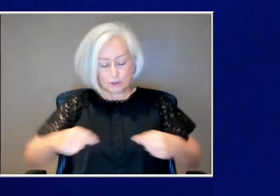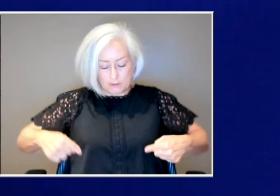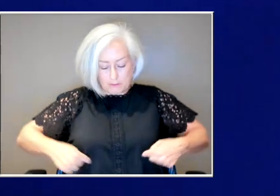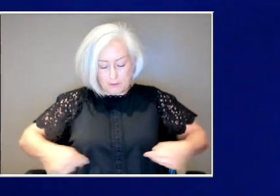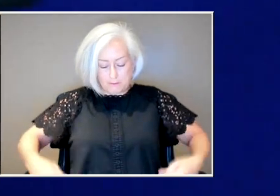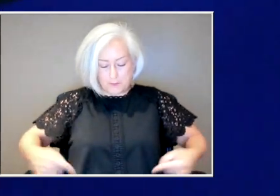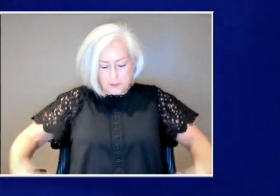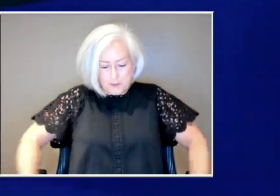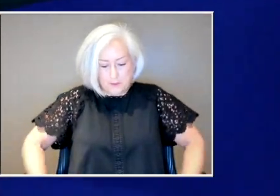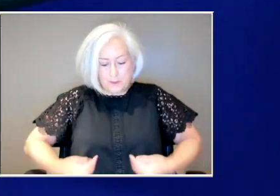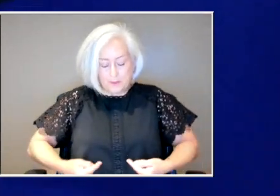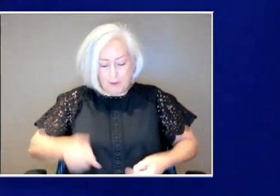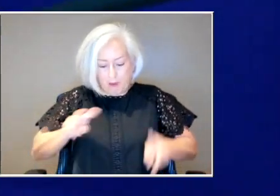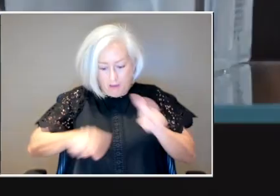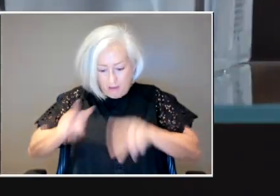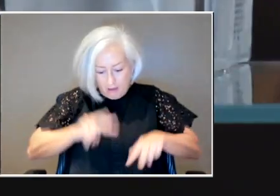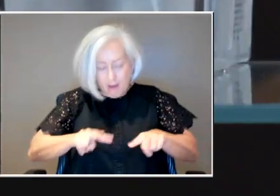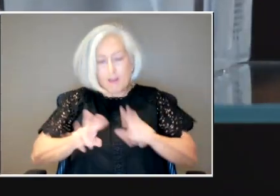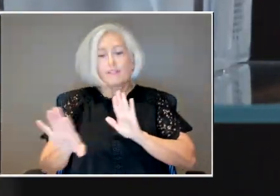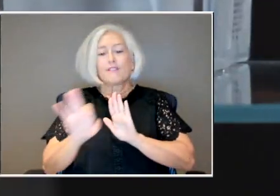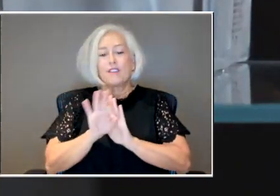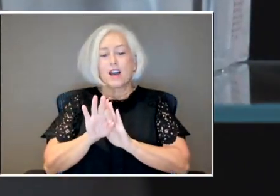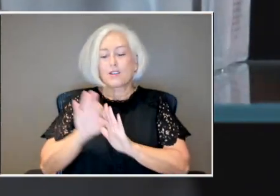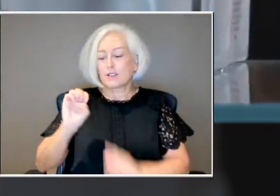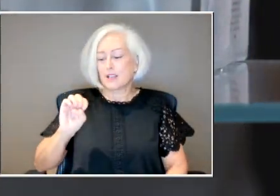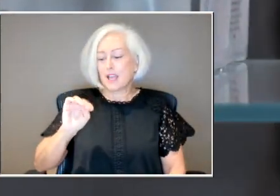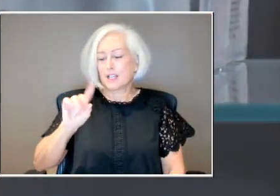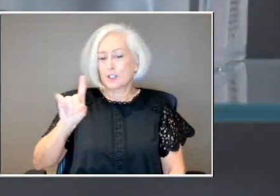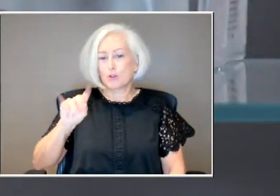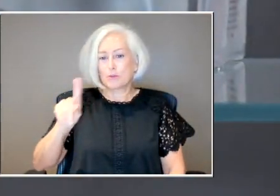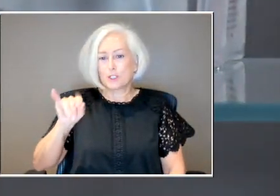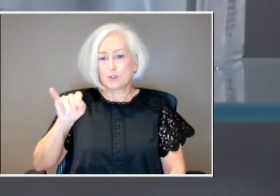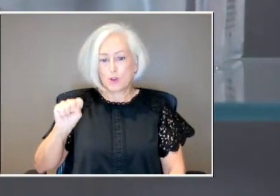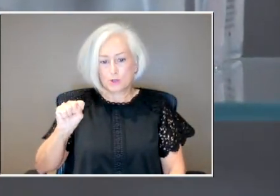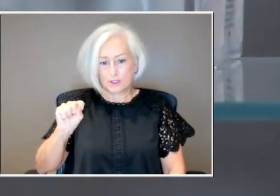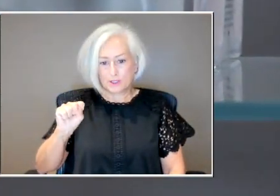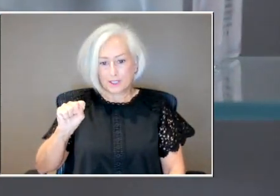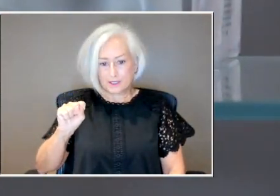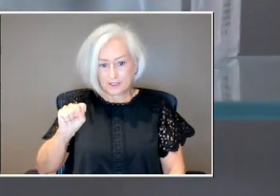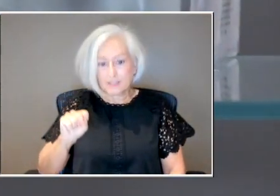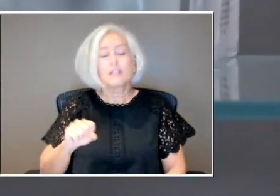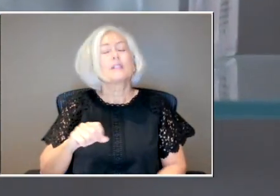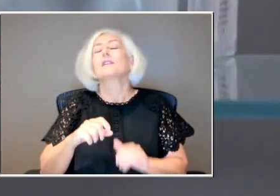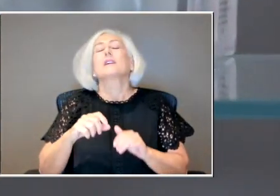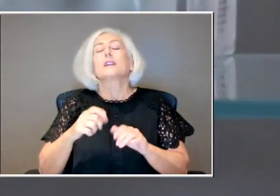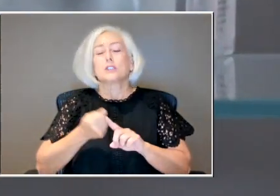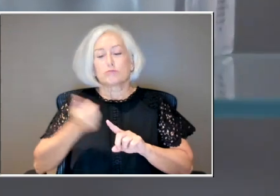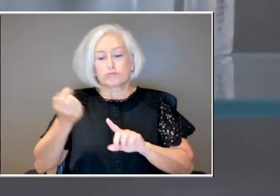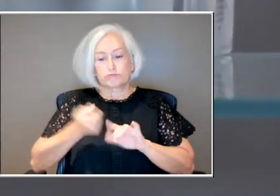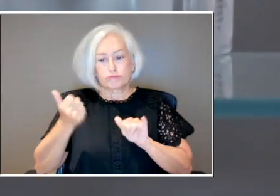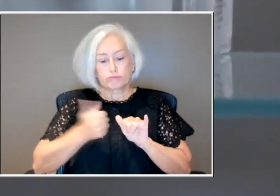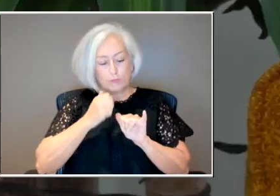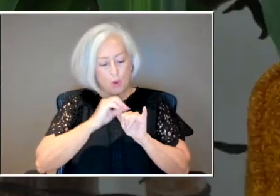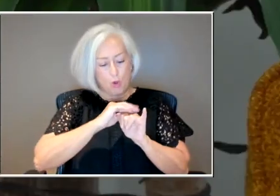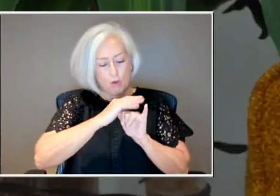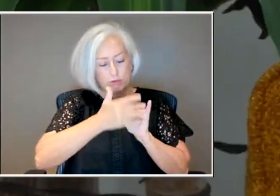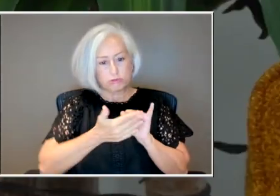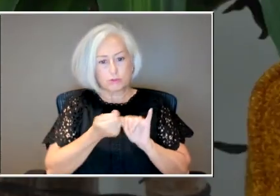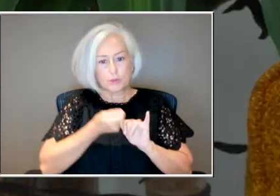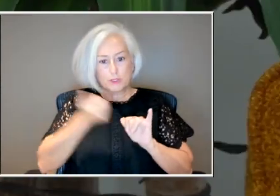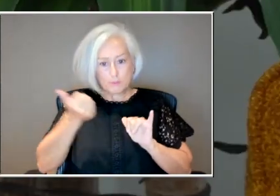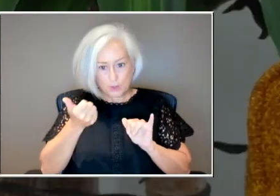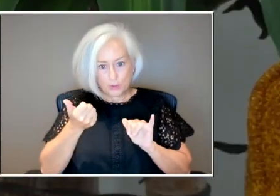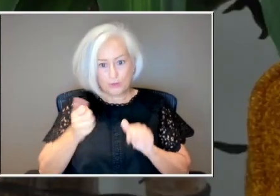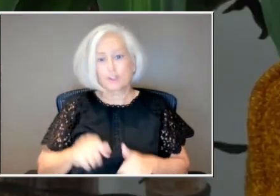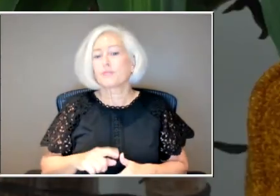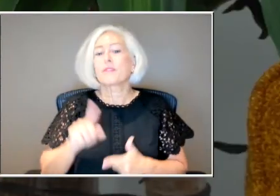endometriosis and removed it surgically. 1 month later, Took the test just to get it off my mind, thinking it would be